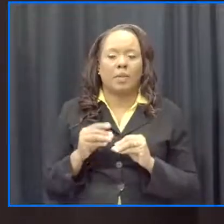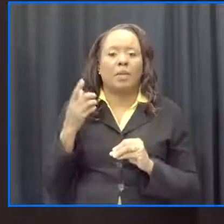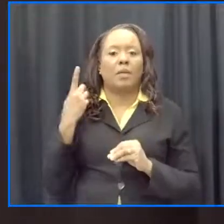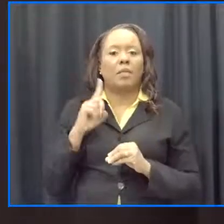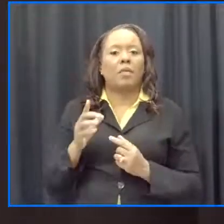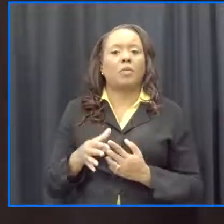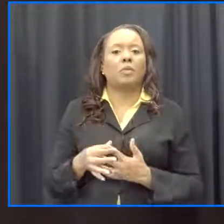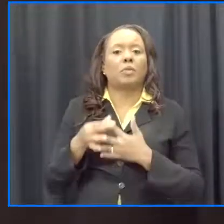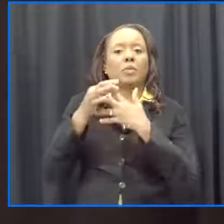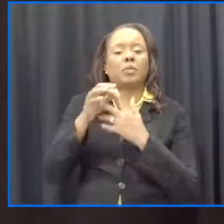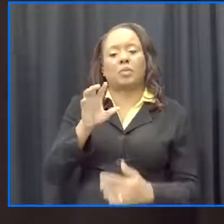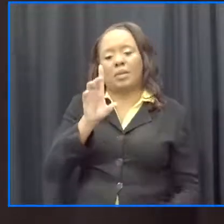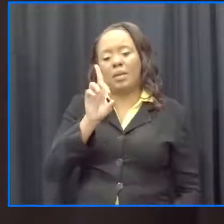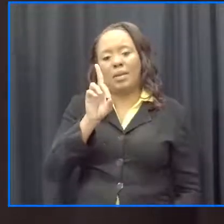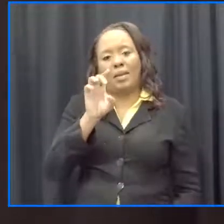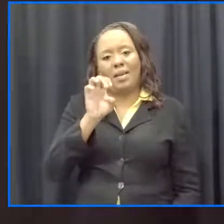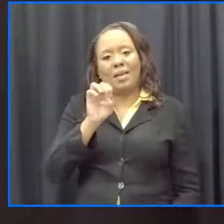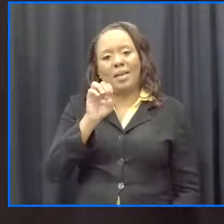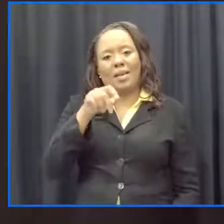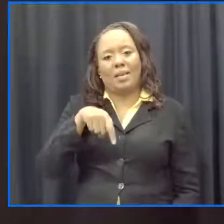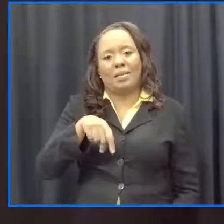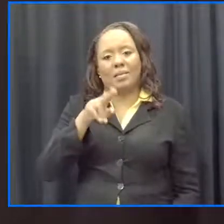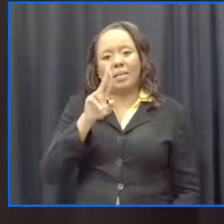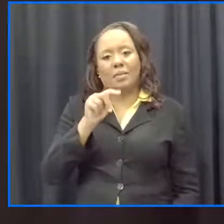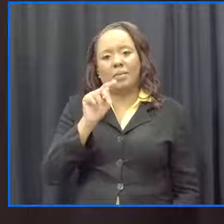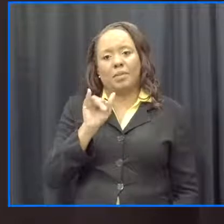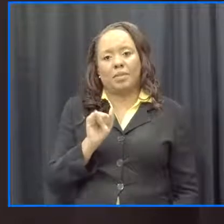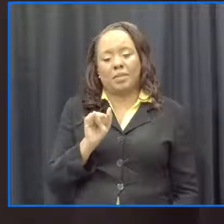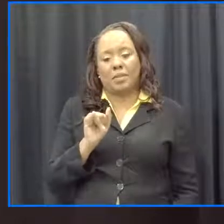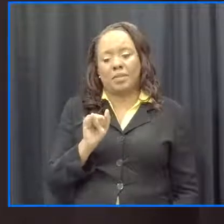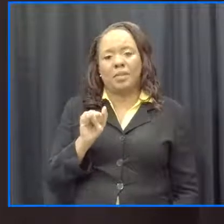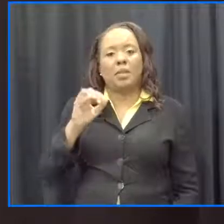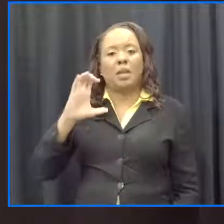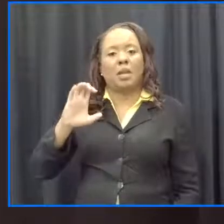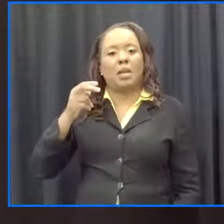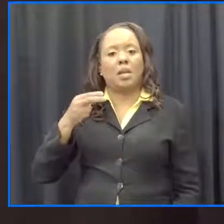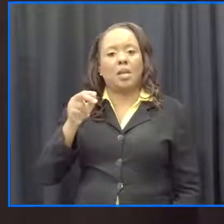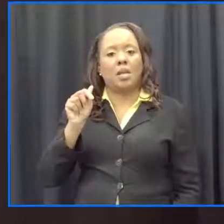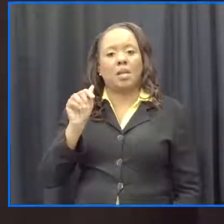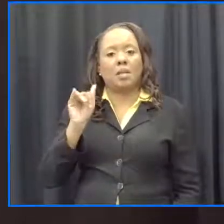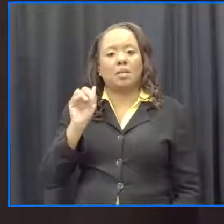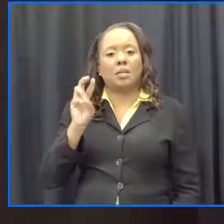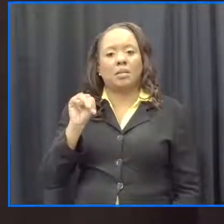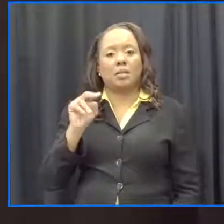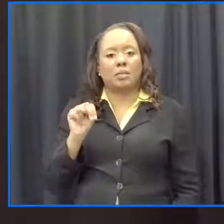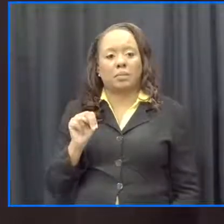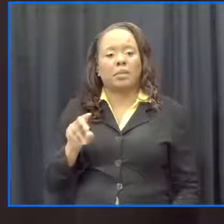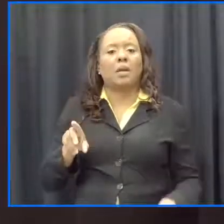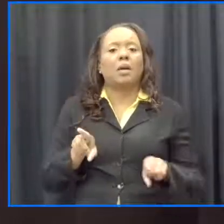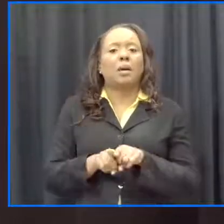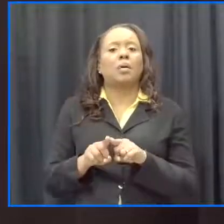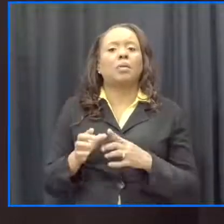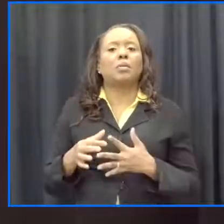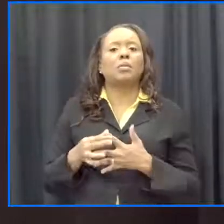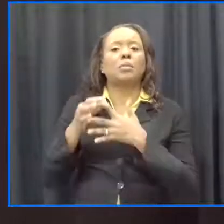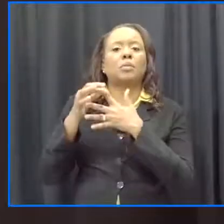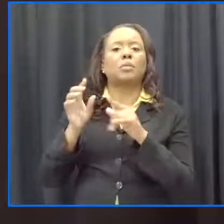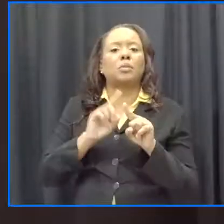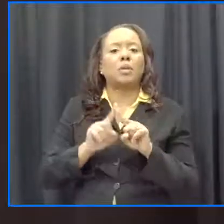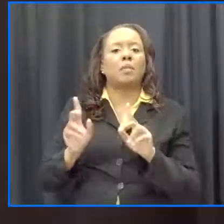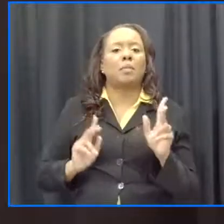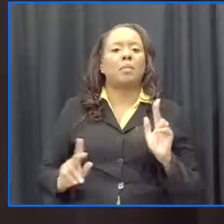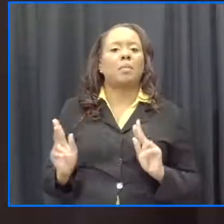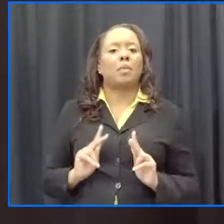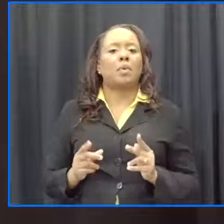to elect a deputy chairman and to put in place a number of administrative arrangements